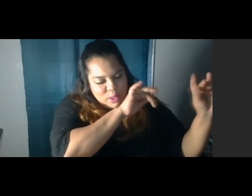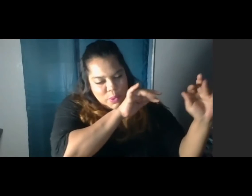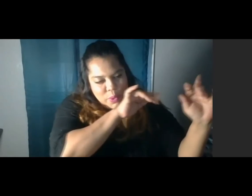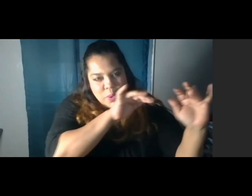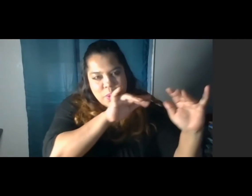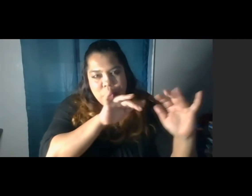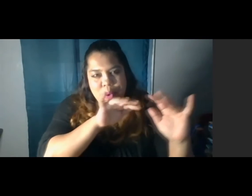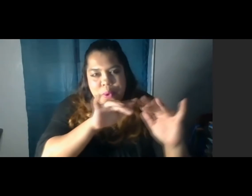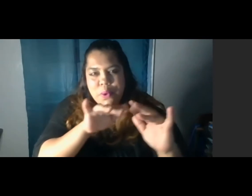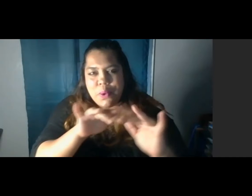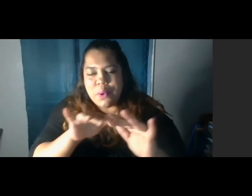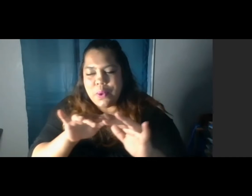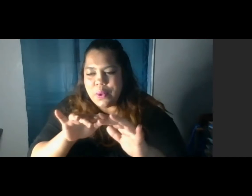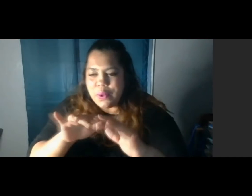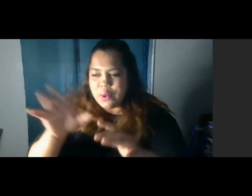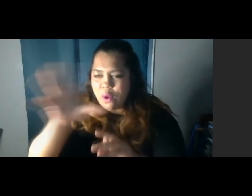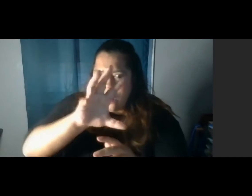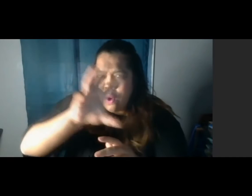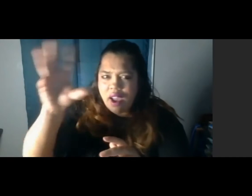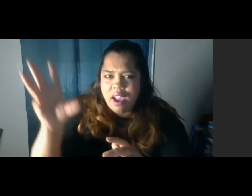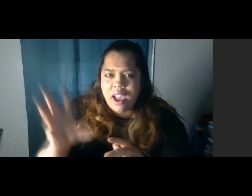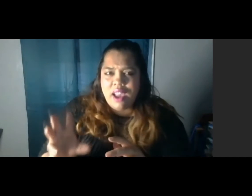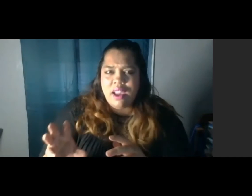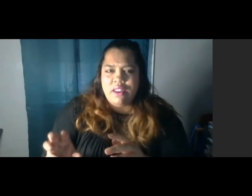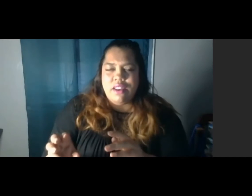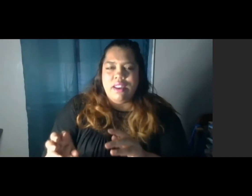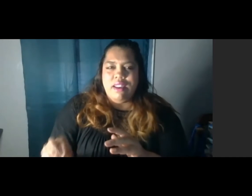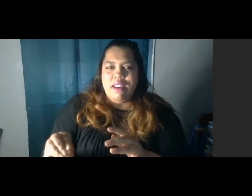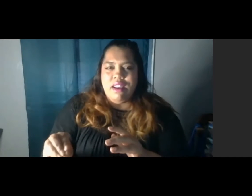Oh, pirate ships, they